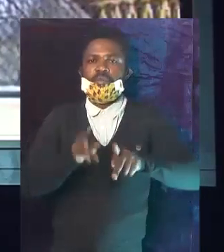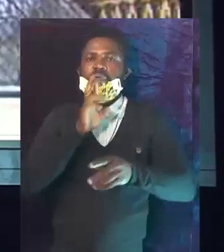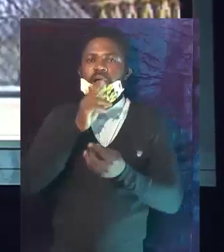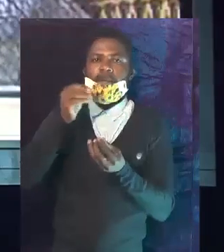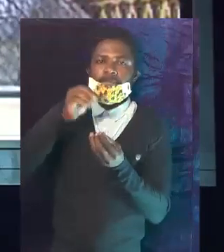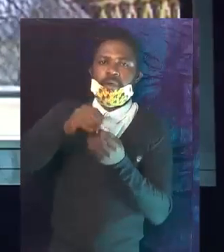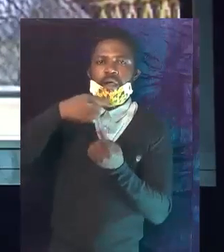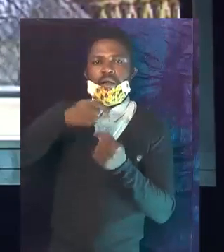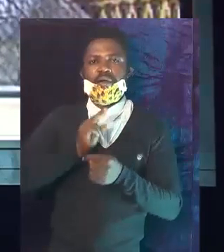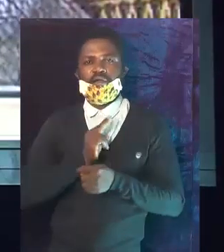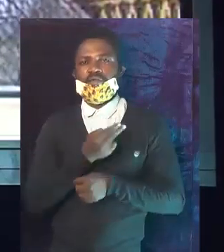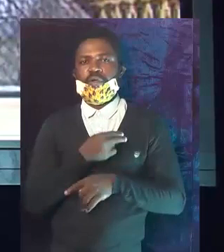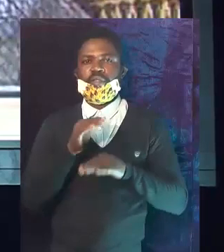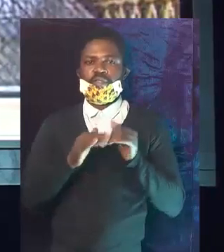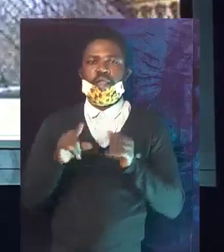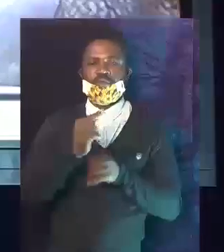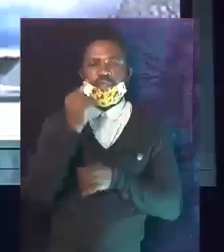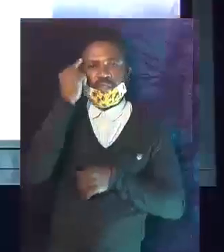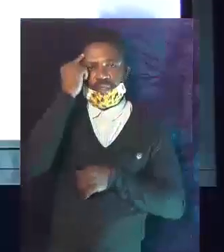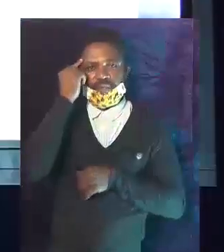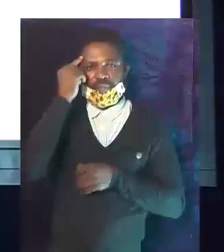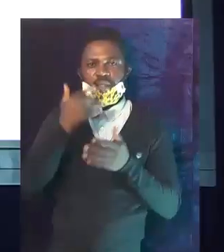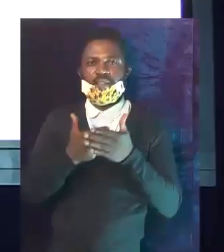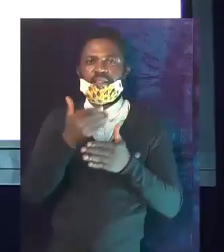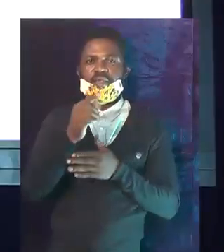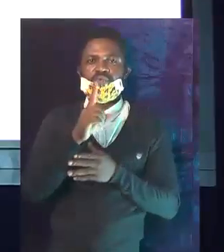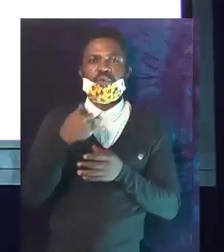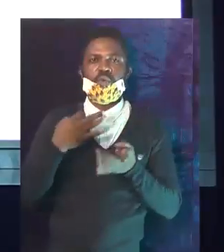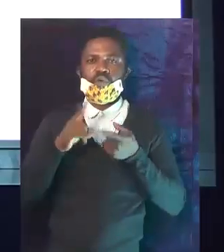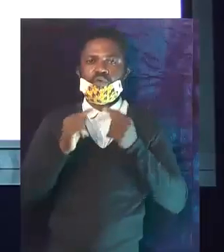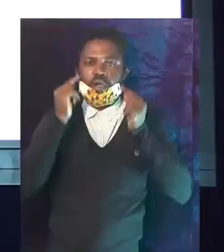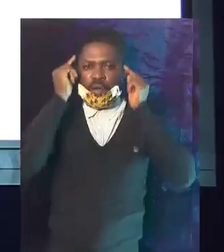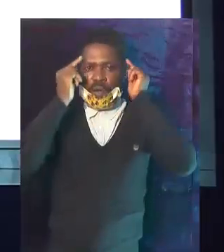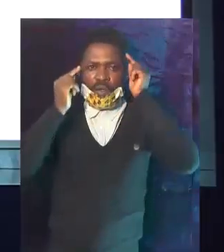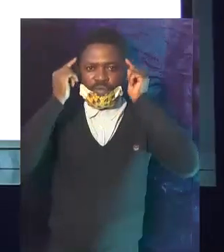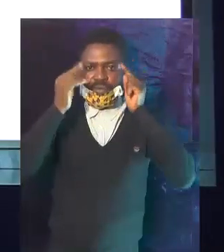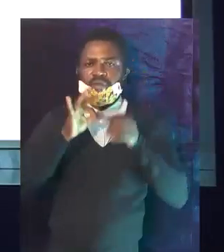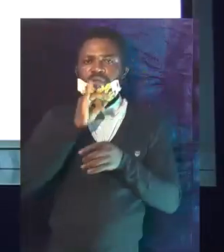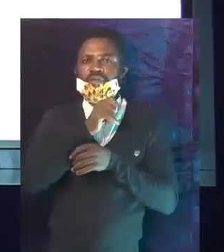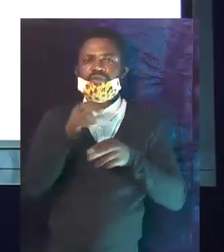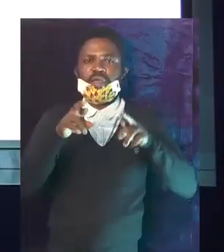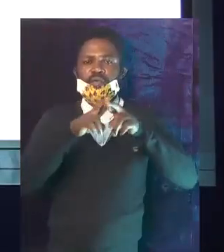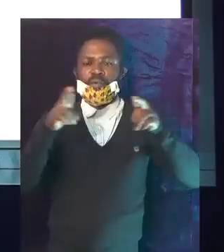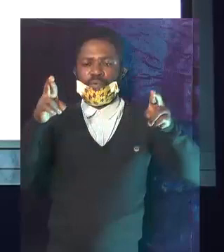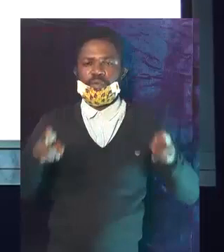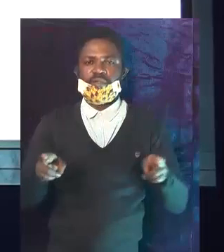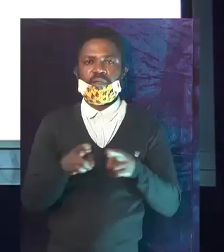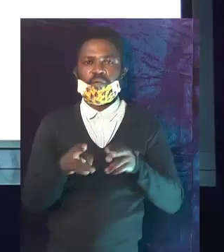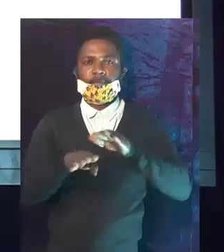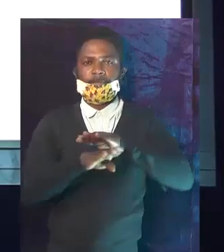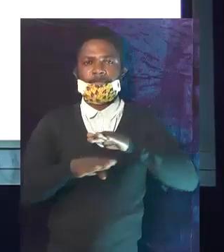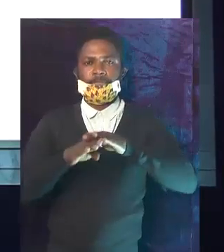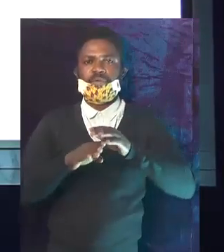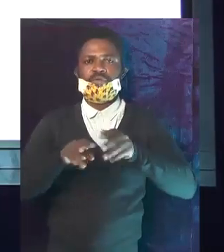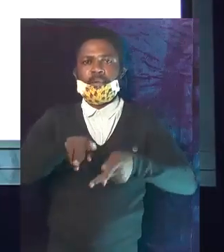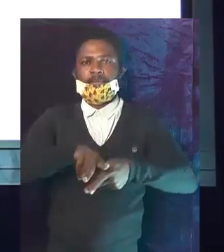than you think. Let's move on. The next one we want to consider is a rectangle based pyramid.